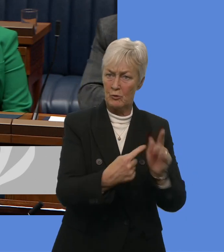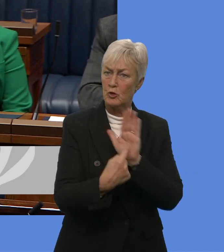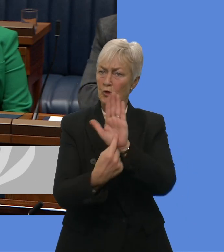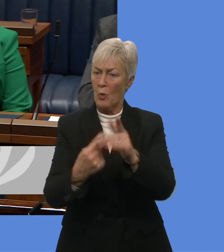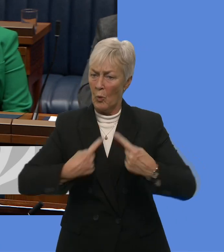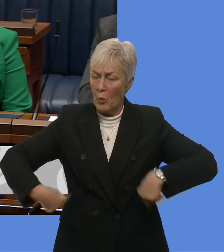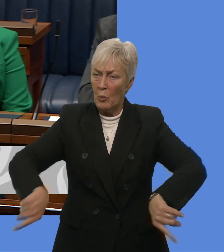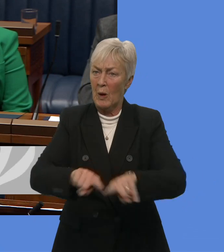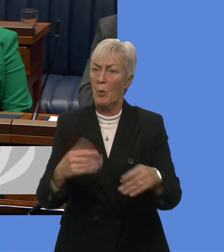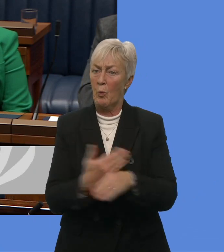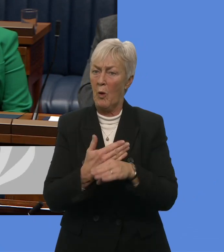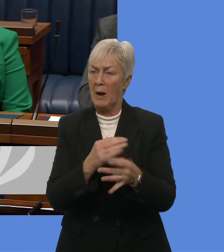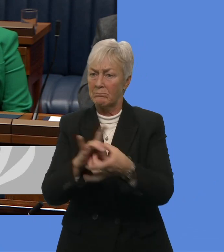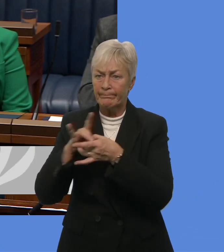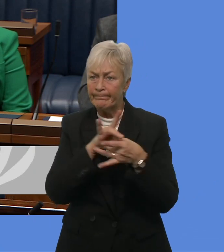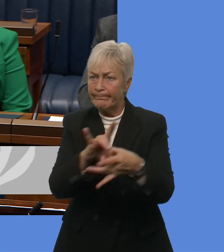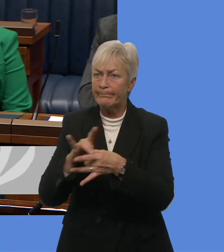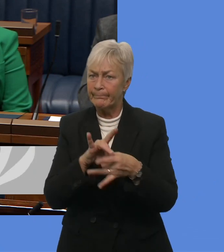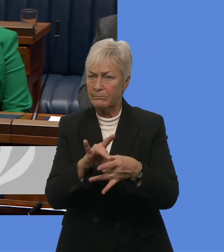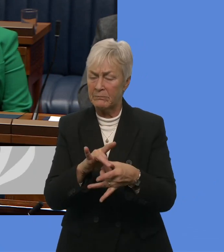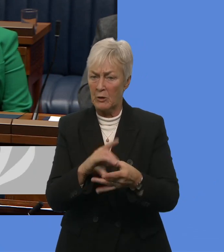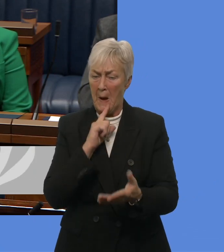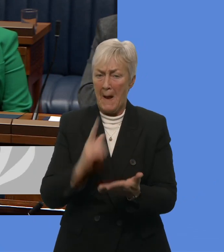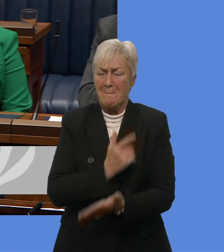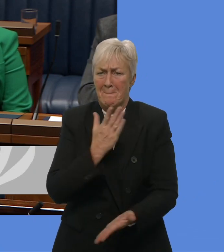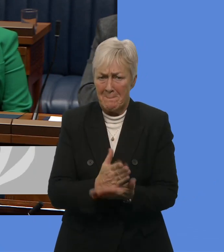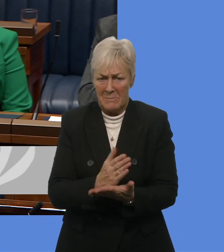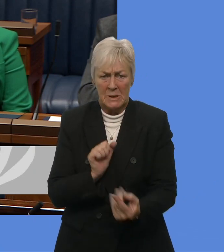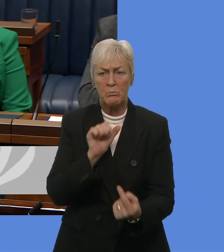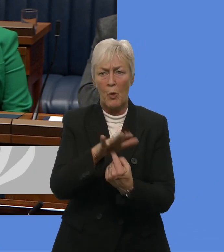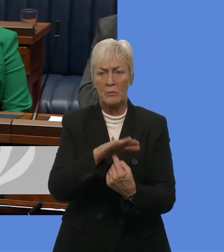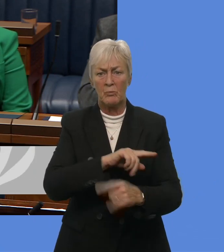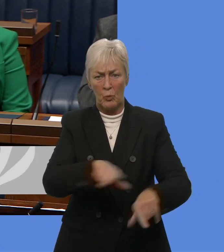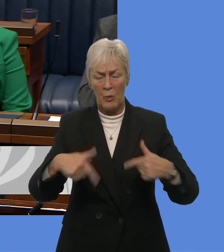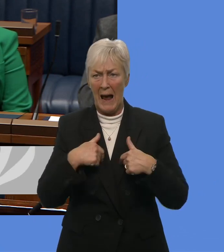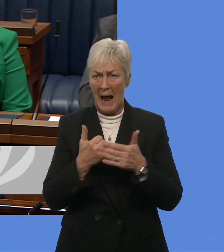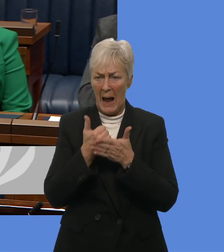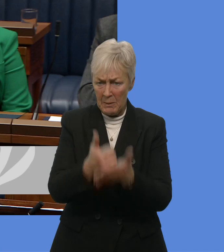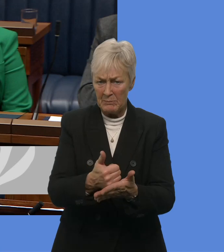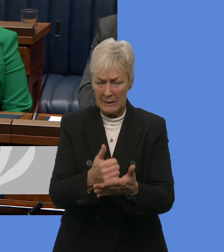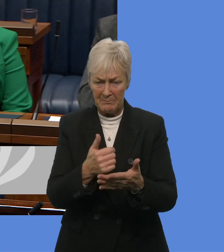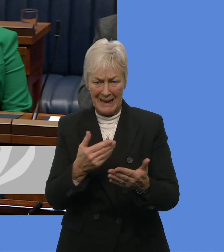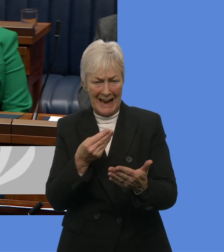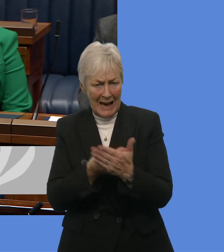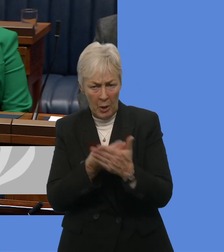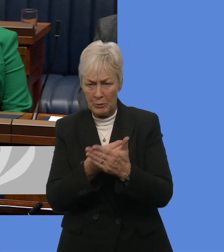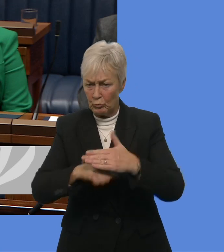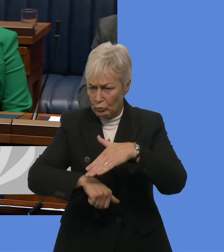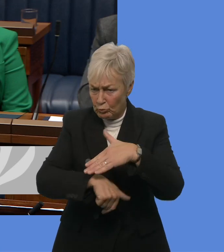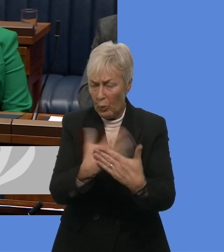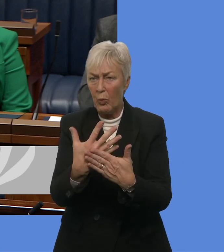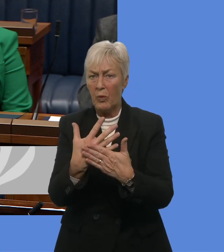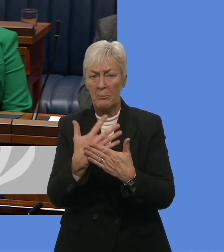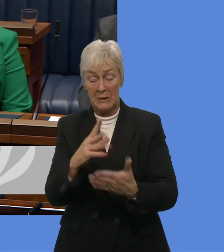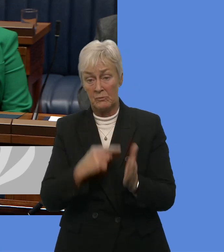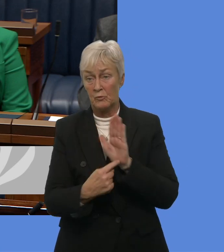work both in partnership and collaboration. In fact, it is absolutely essential if we're going to have that economic growth. As